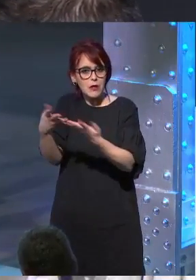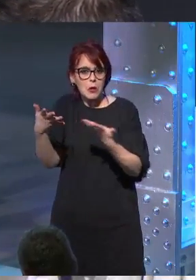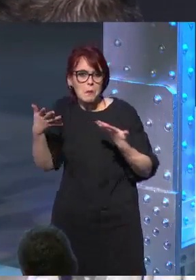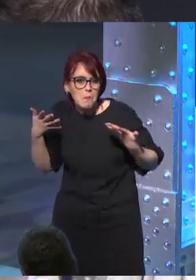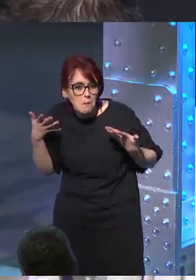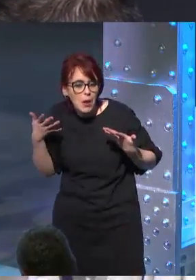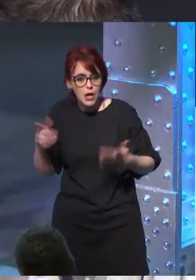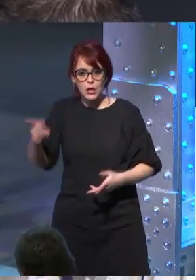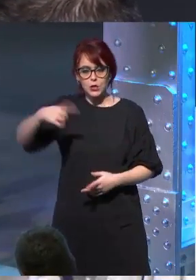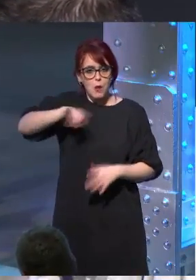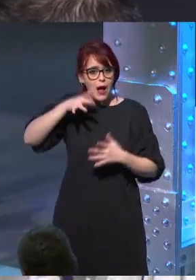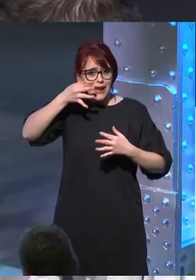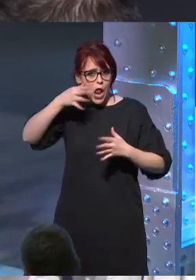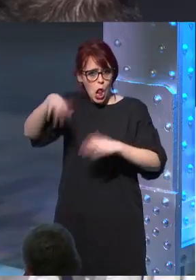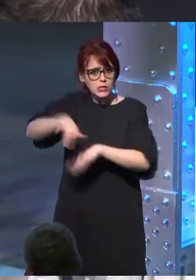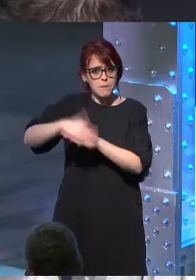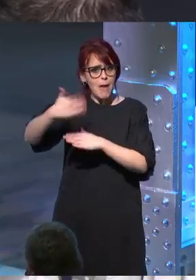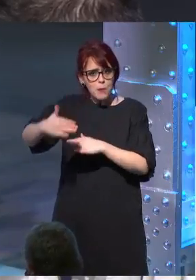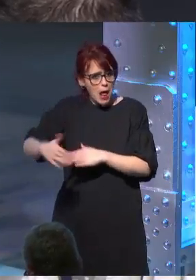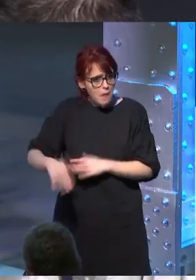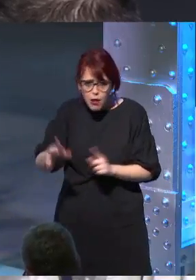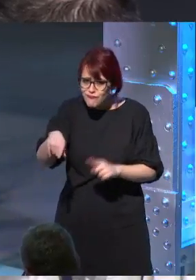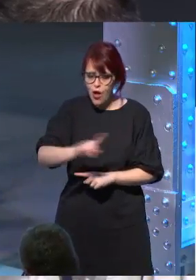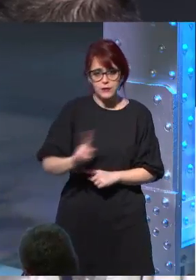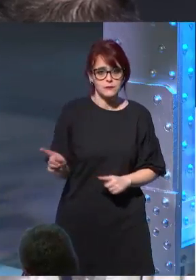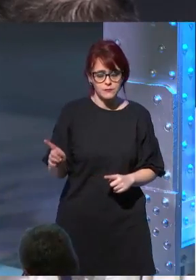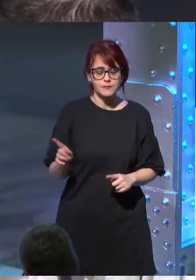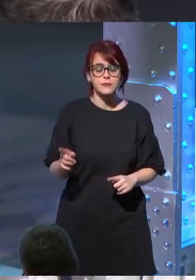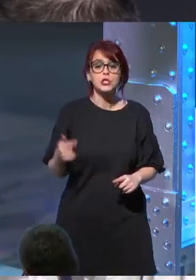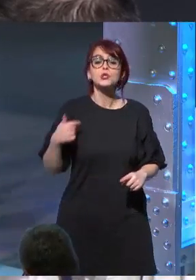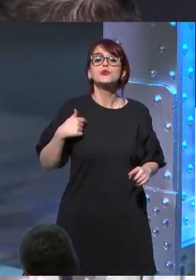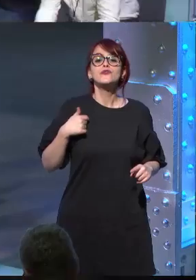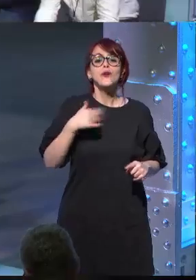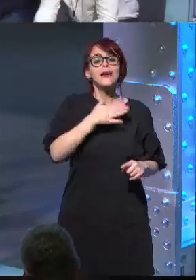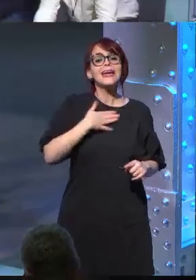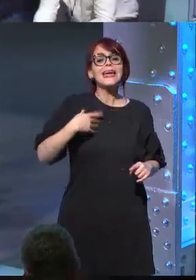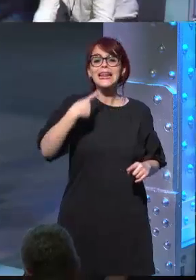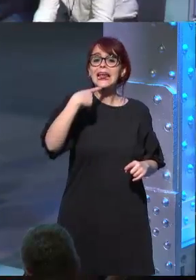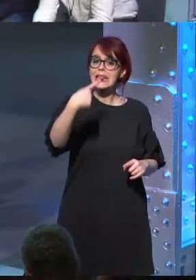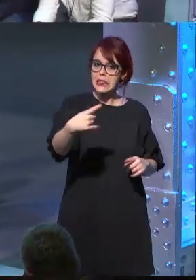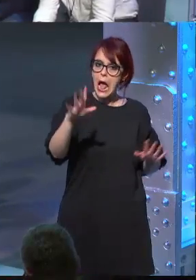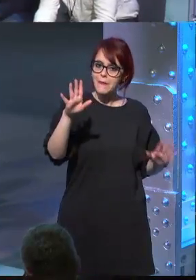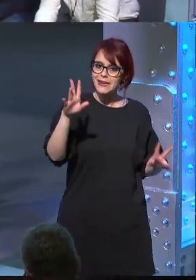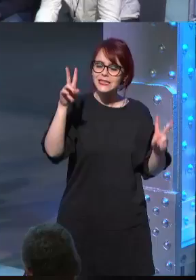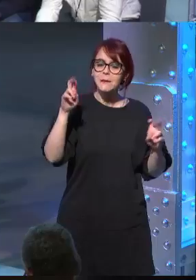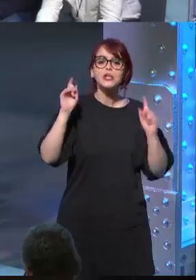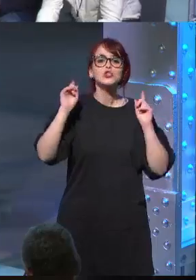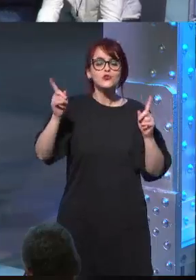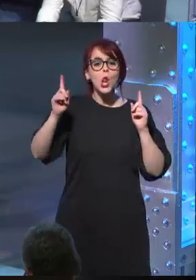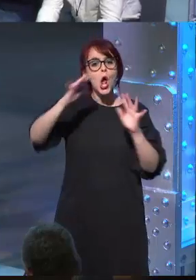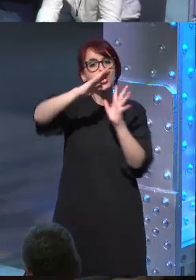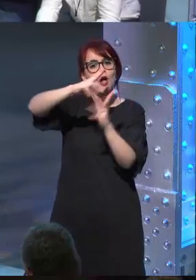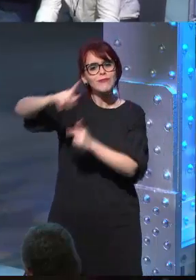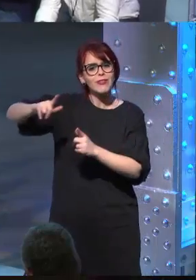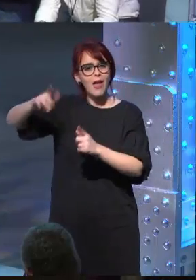feeling attracted by this type of contents that are really giving us an unrealistic view